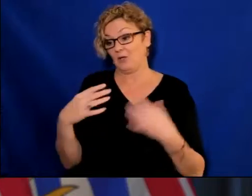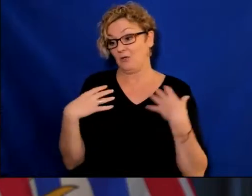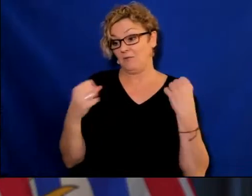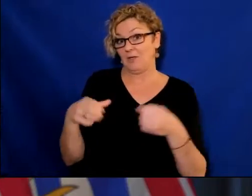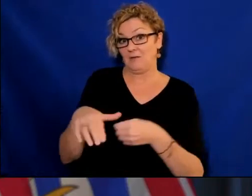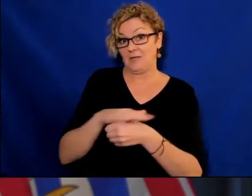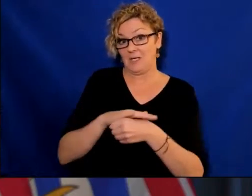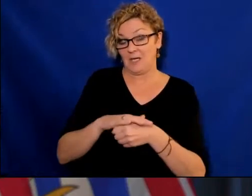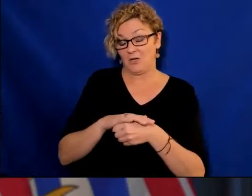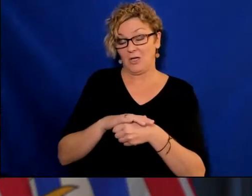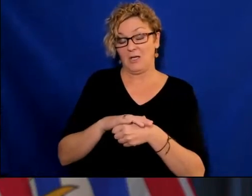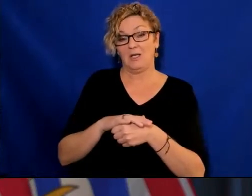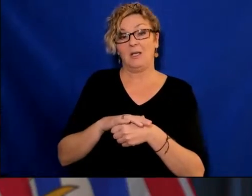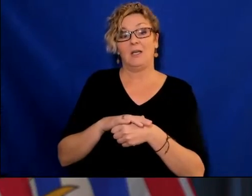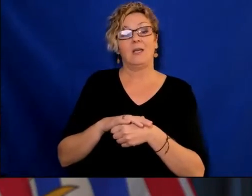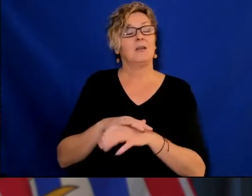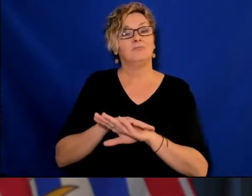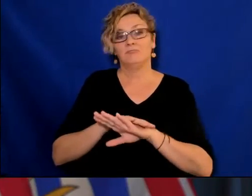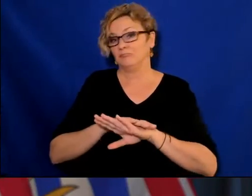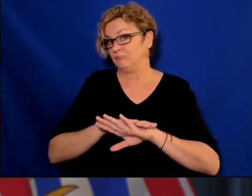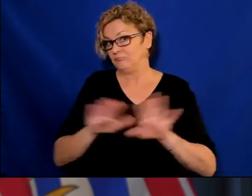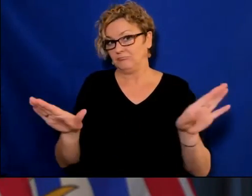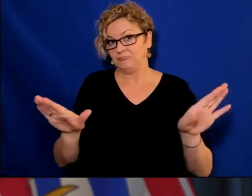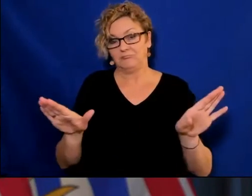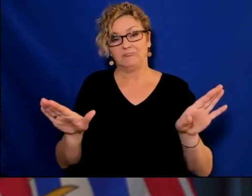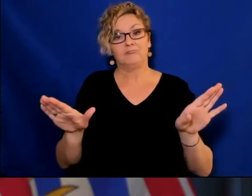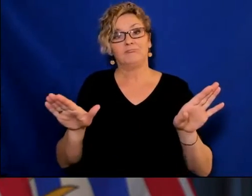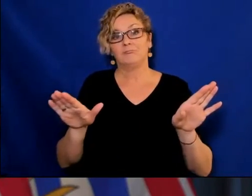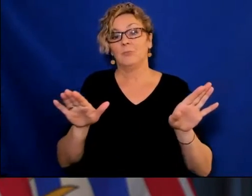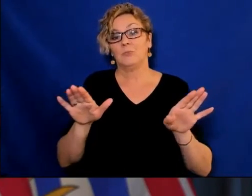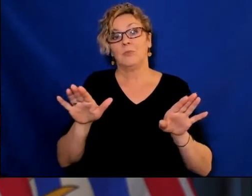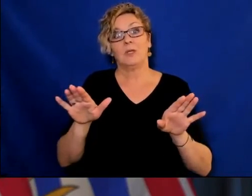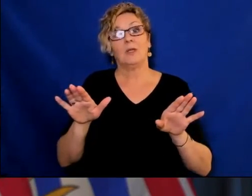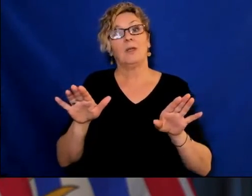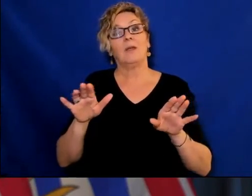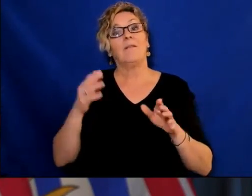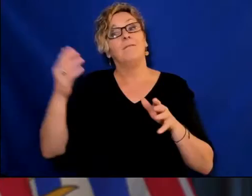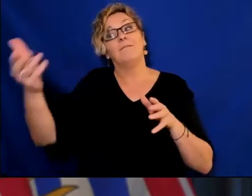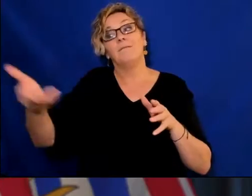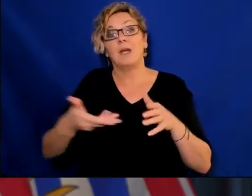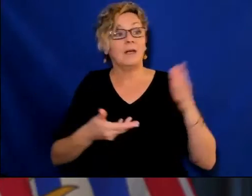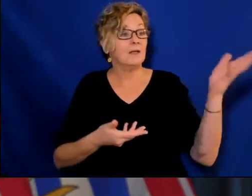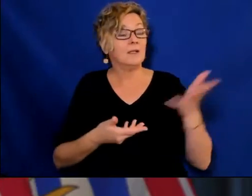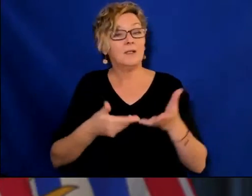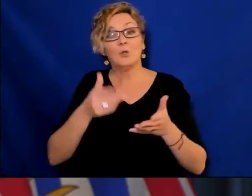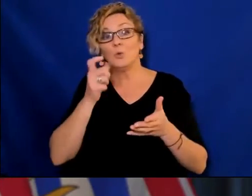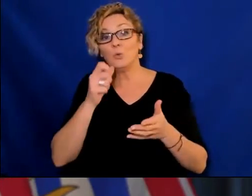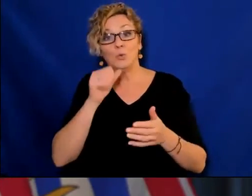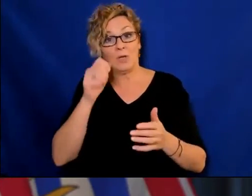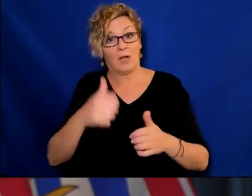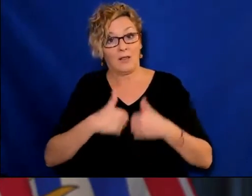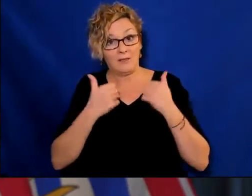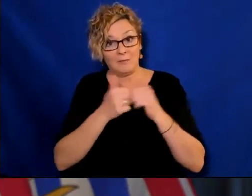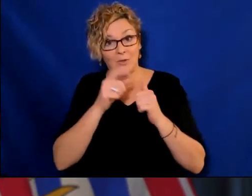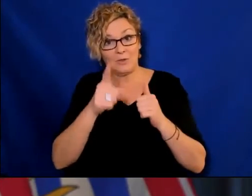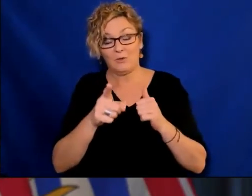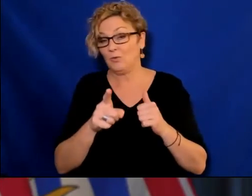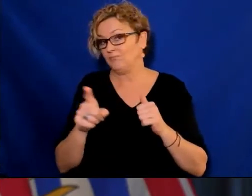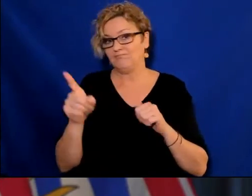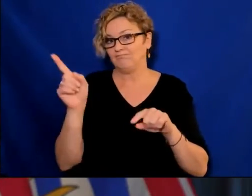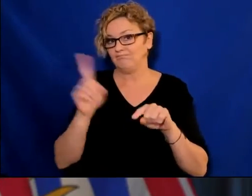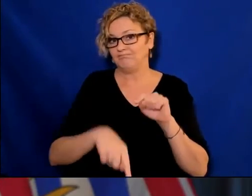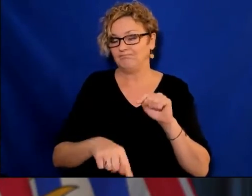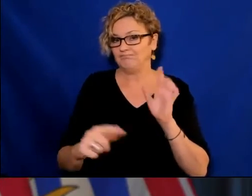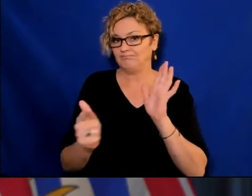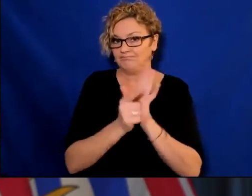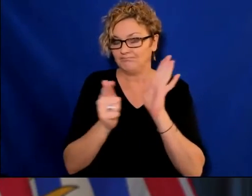close household, and you know, we've put out some definition of household because it's different for different people. It's who our family is, and